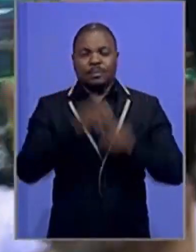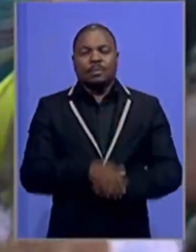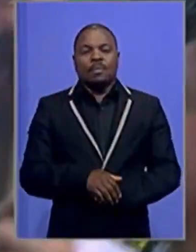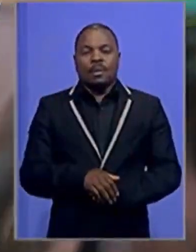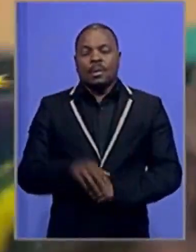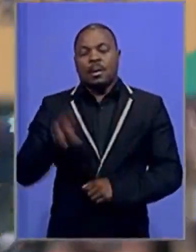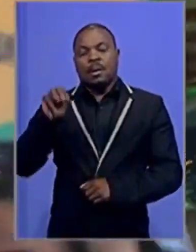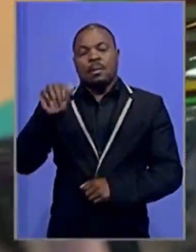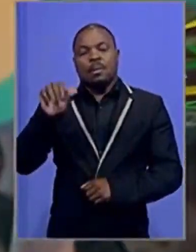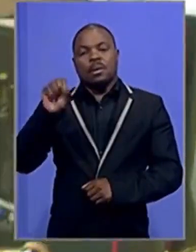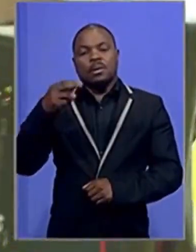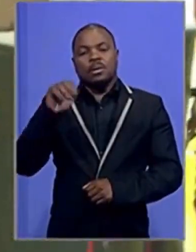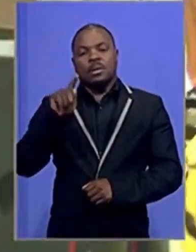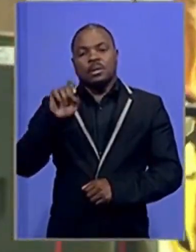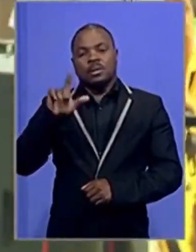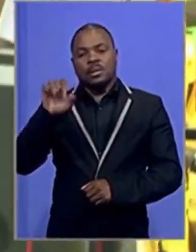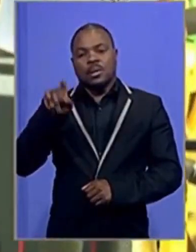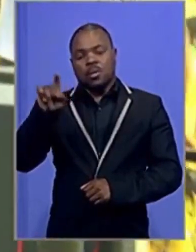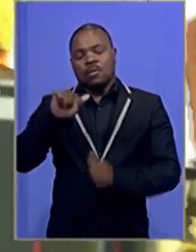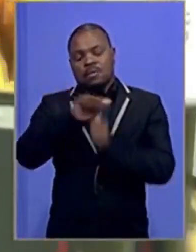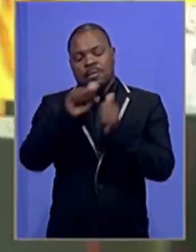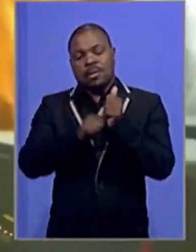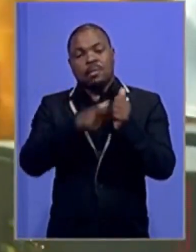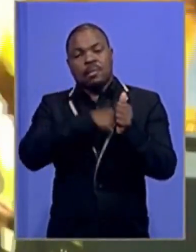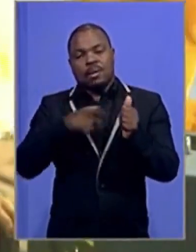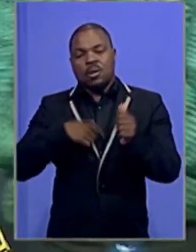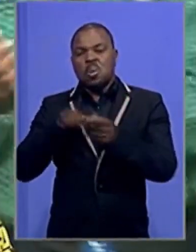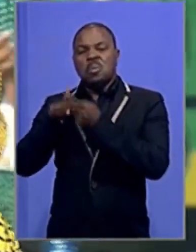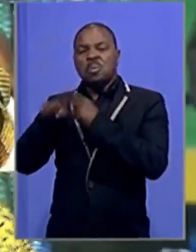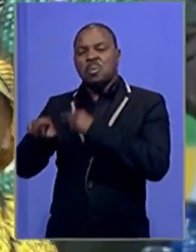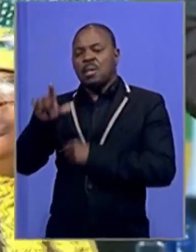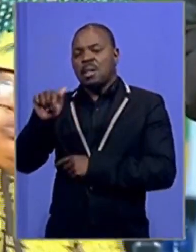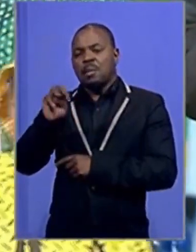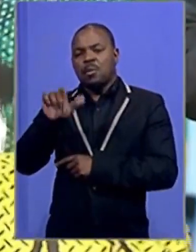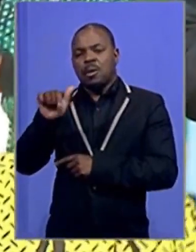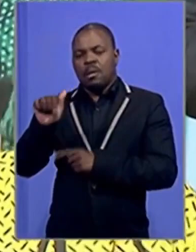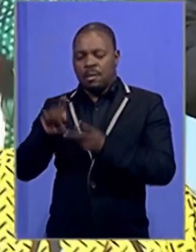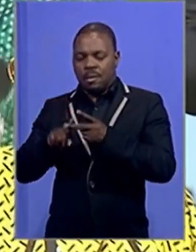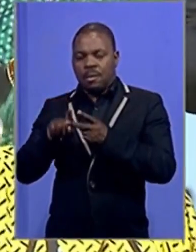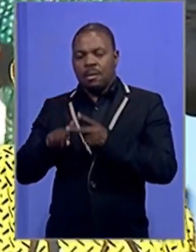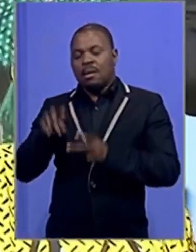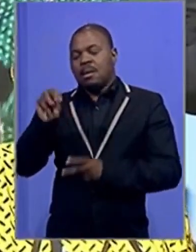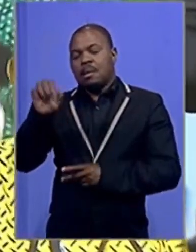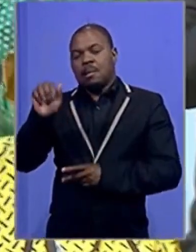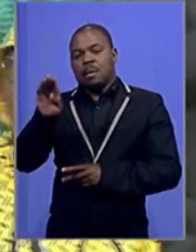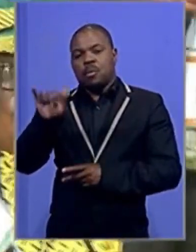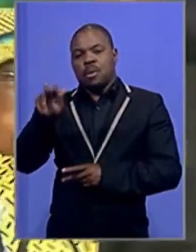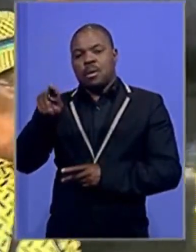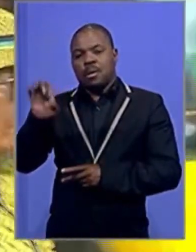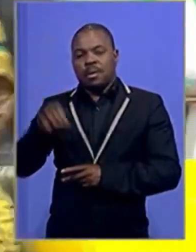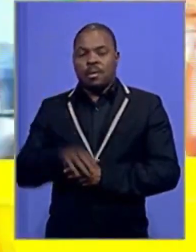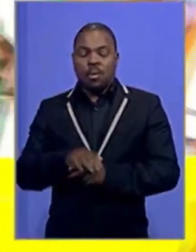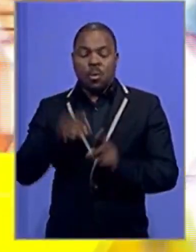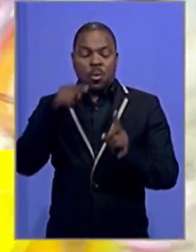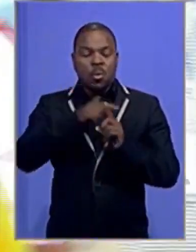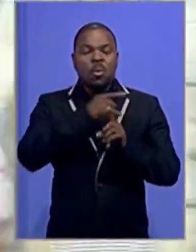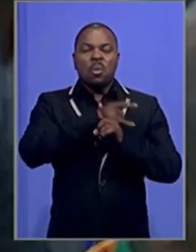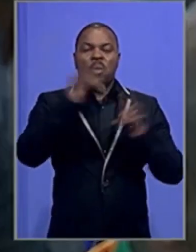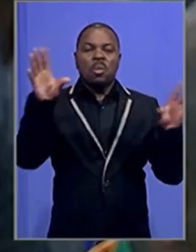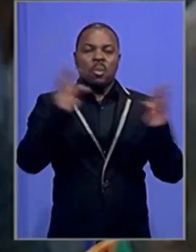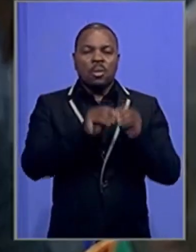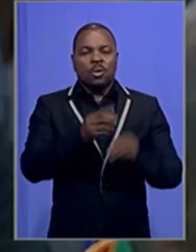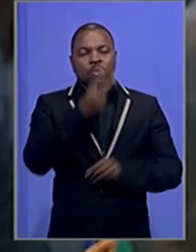Paul Mashatile o tlhophile motlatsa presidente moraga go fenya Ronald Lamola le Oscar Mabuyane. Mashatile o fentse ka divoutu di